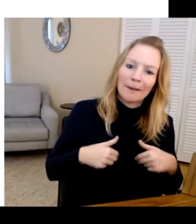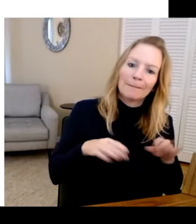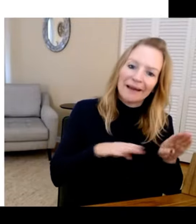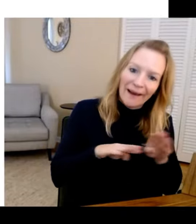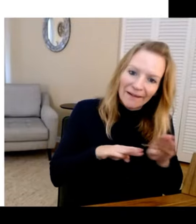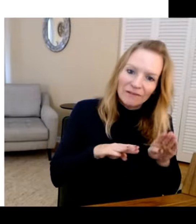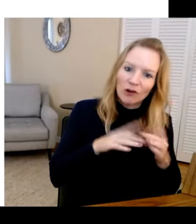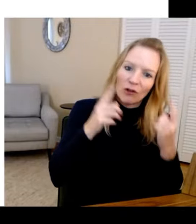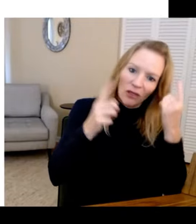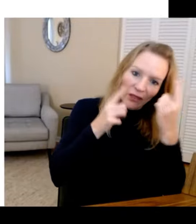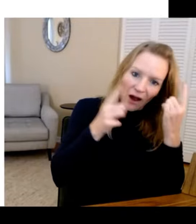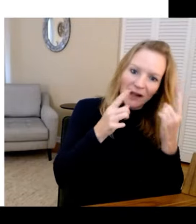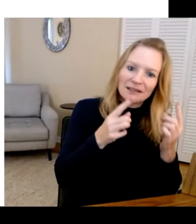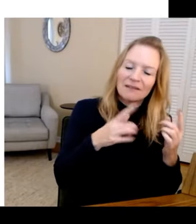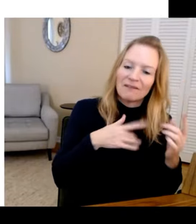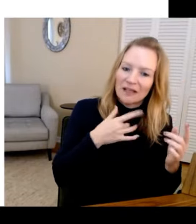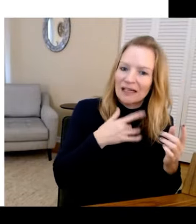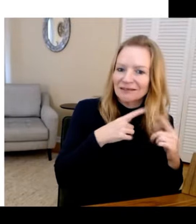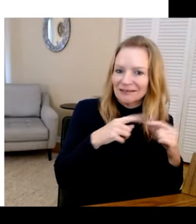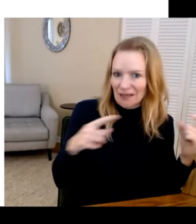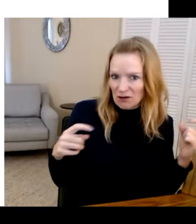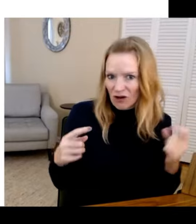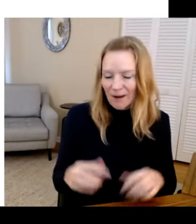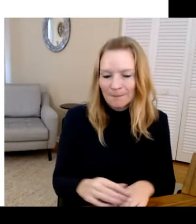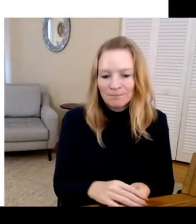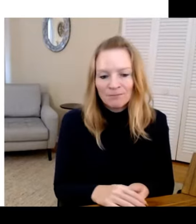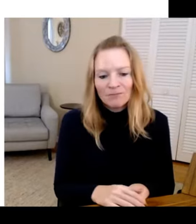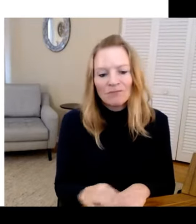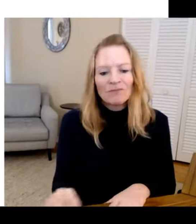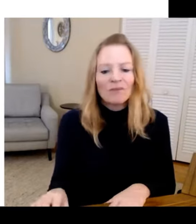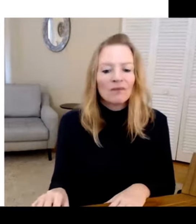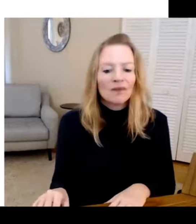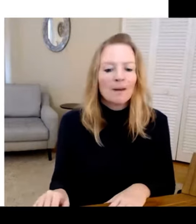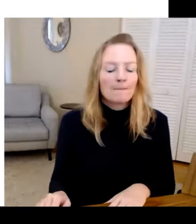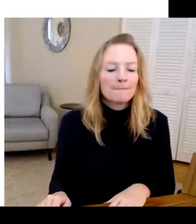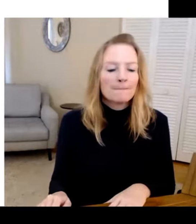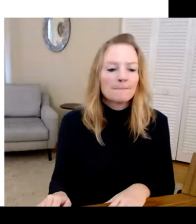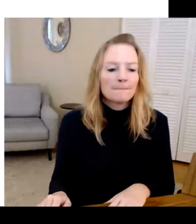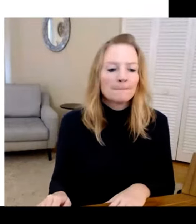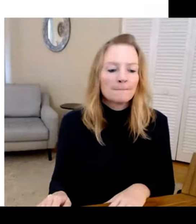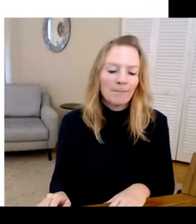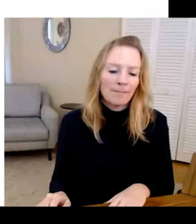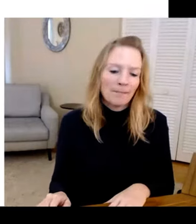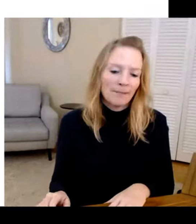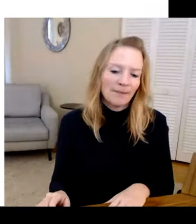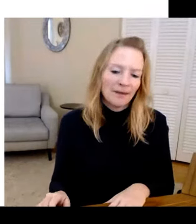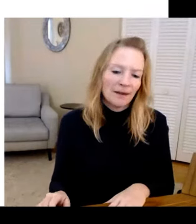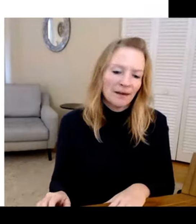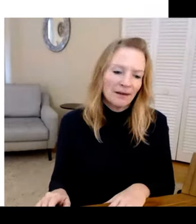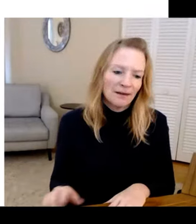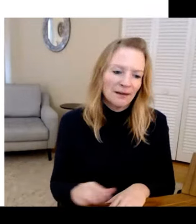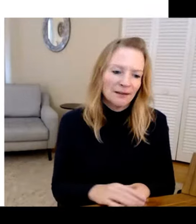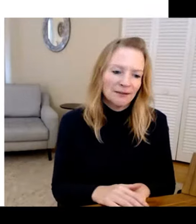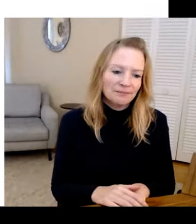brain controls the body, movement, behavior, thoughts, feelings, etc.